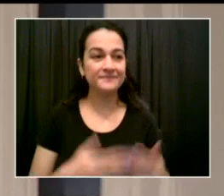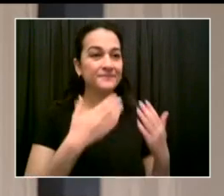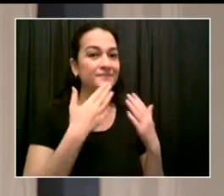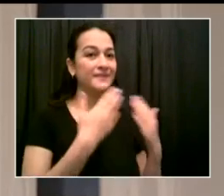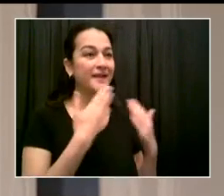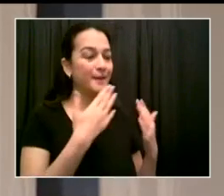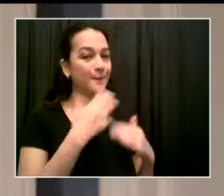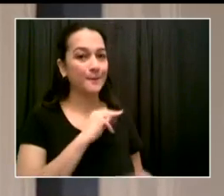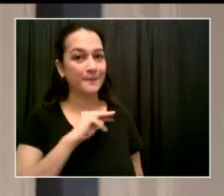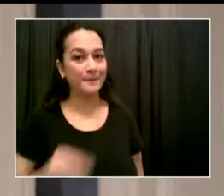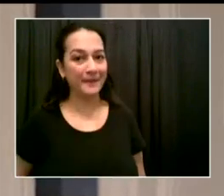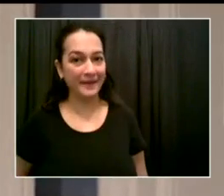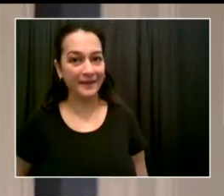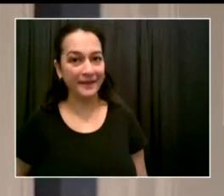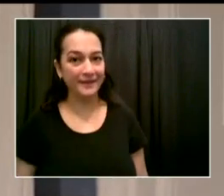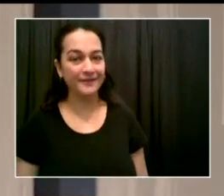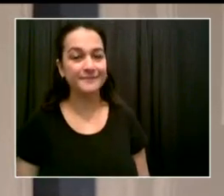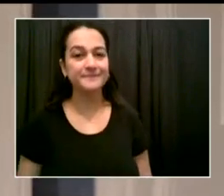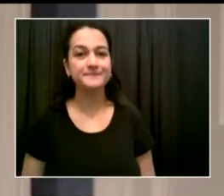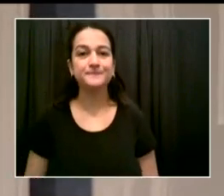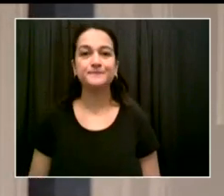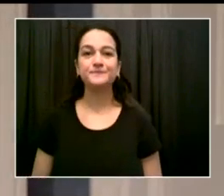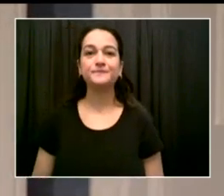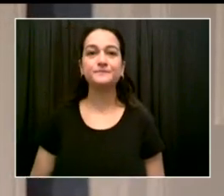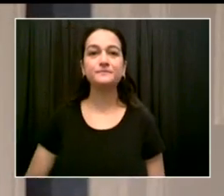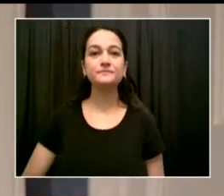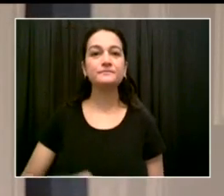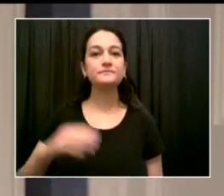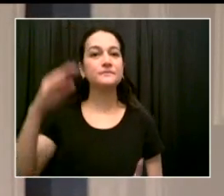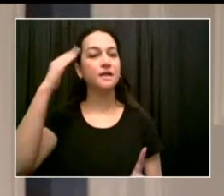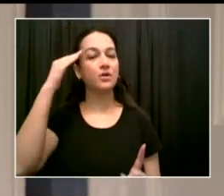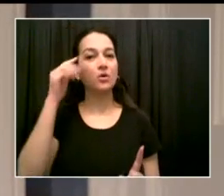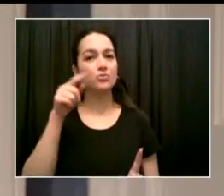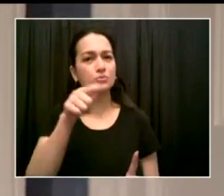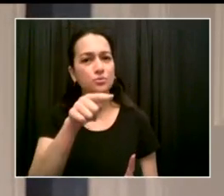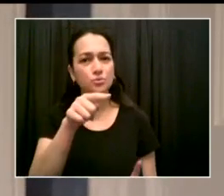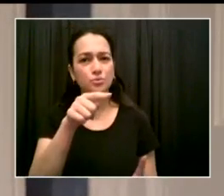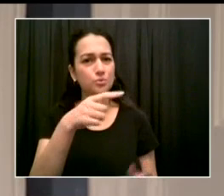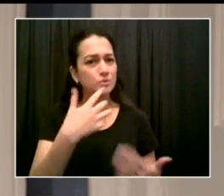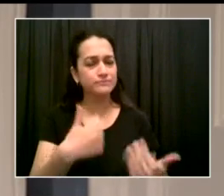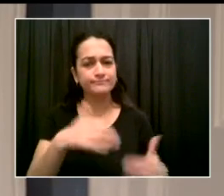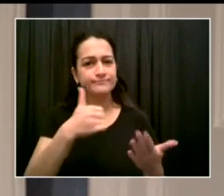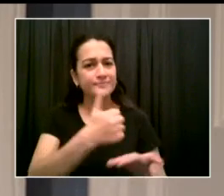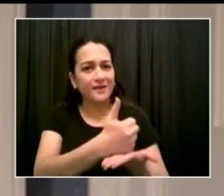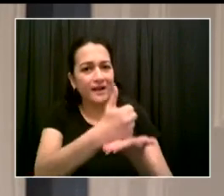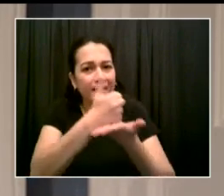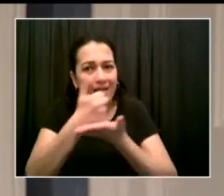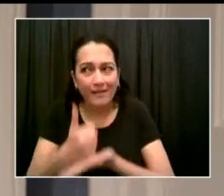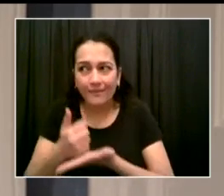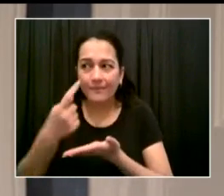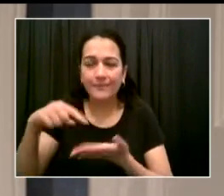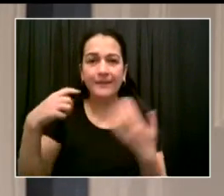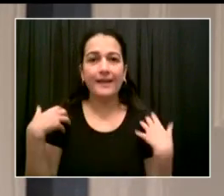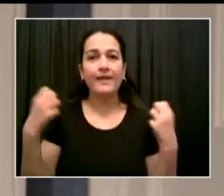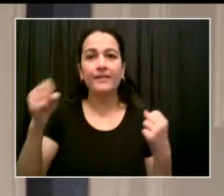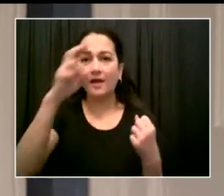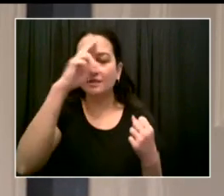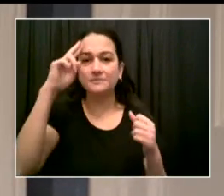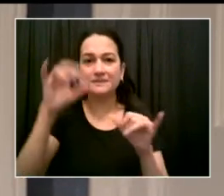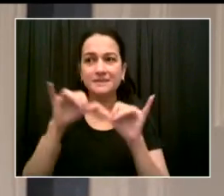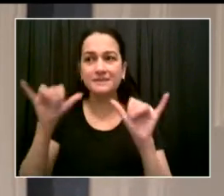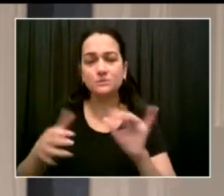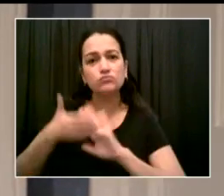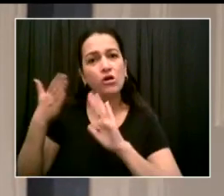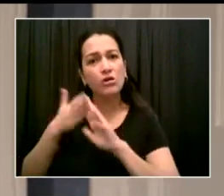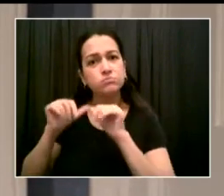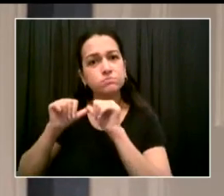hometown. You saved health and hospitals by providing a large influx of dollars when times were really tough. And I think